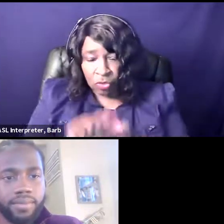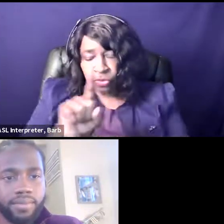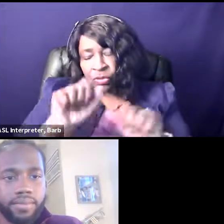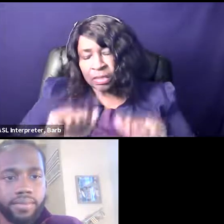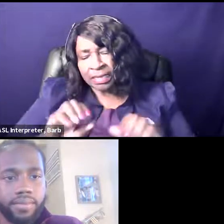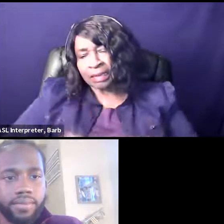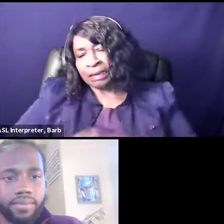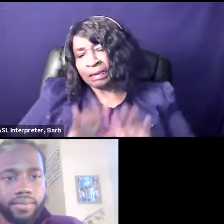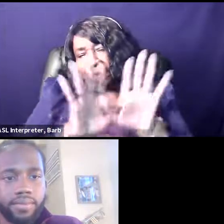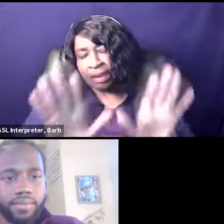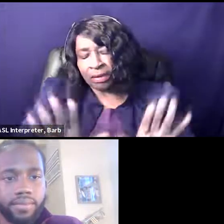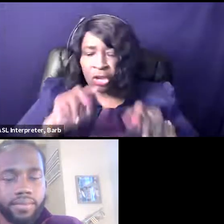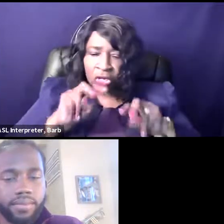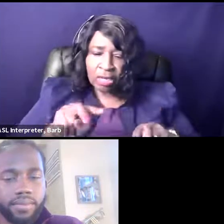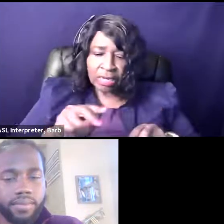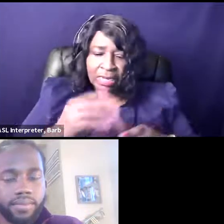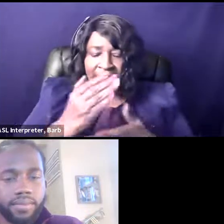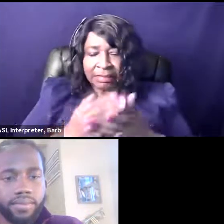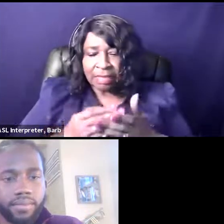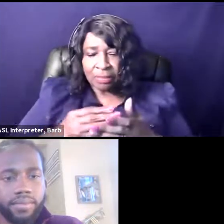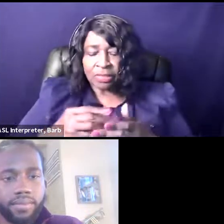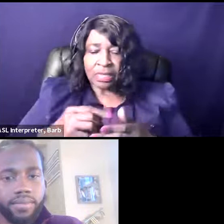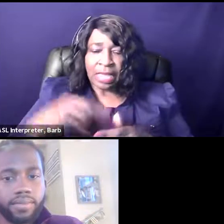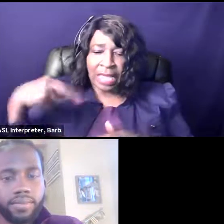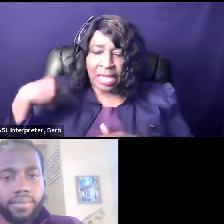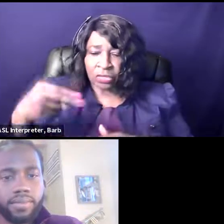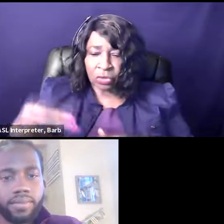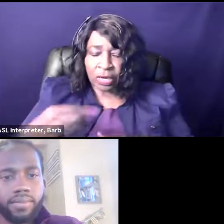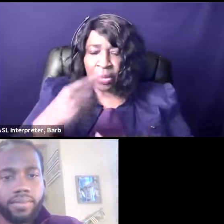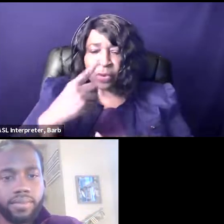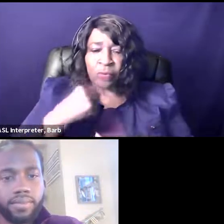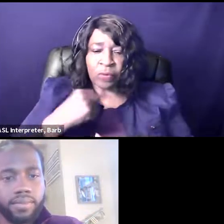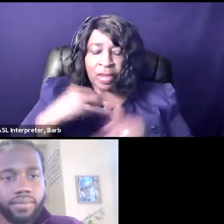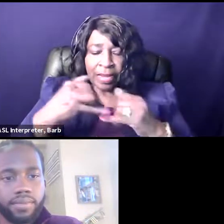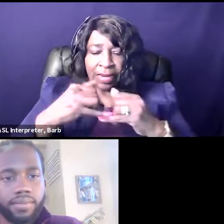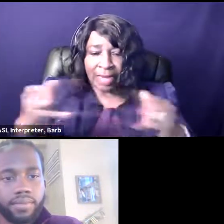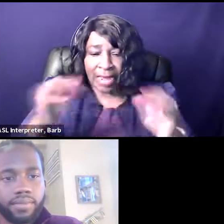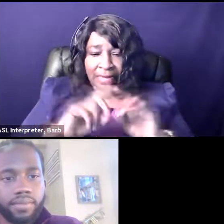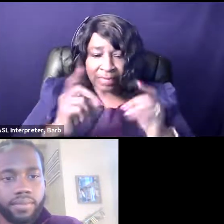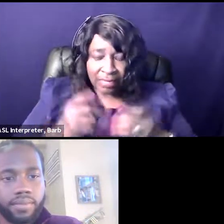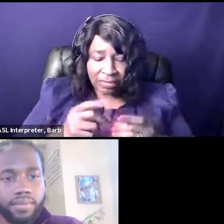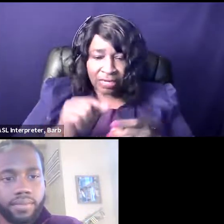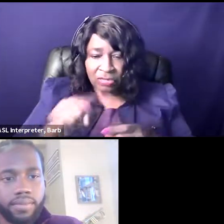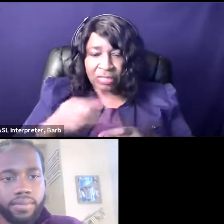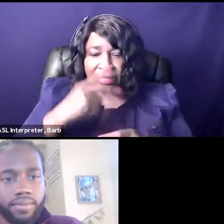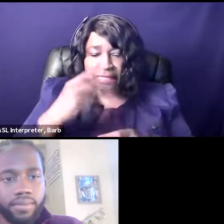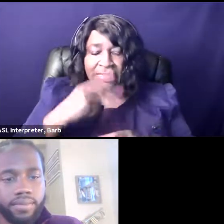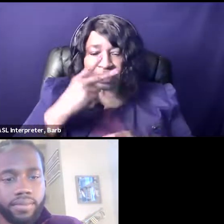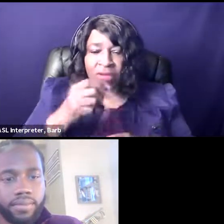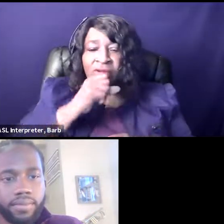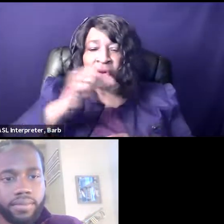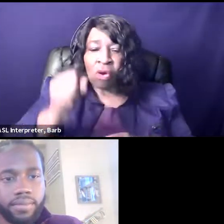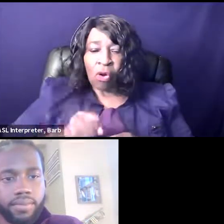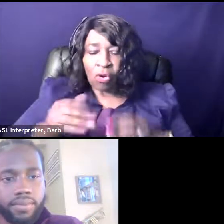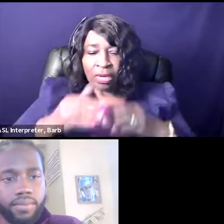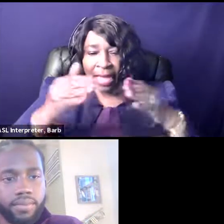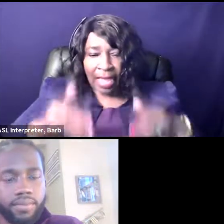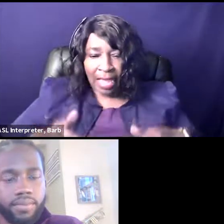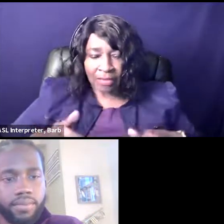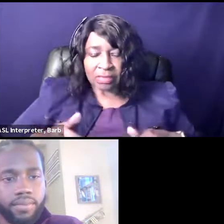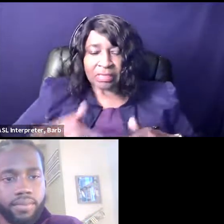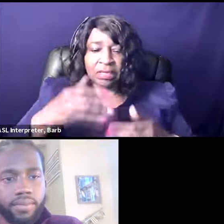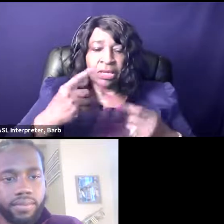the historical red line districts and see that those are where you still have older housing stock. People are being shut